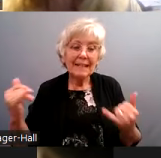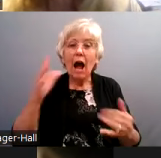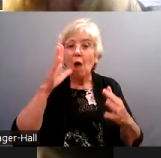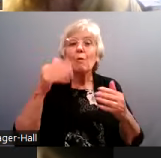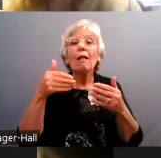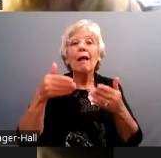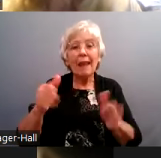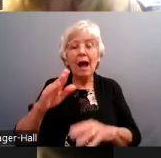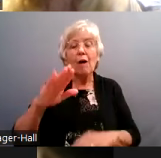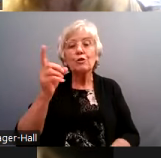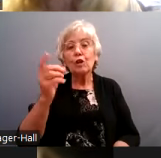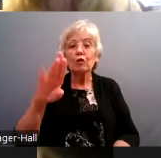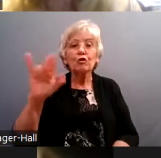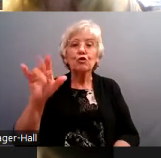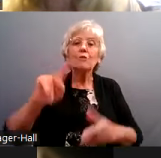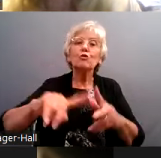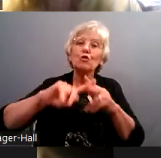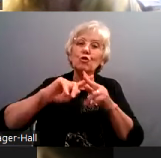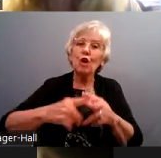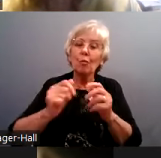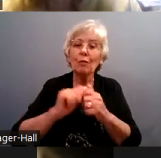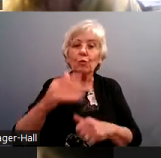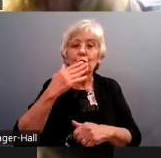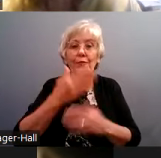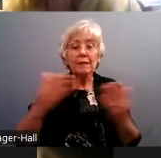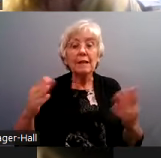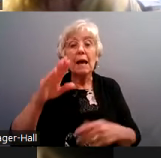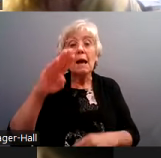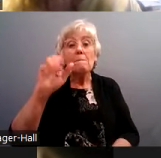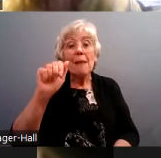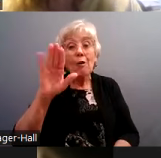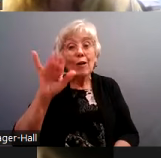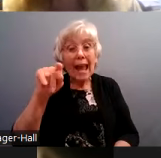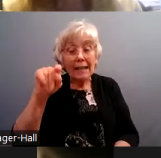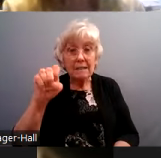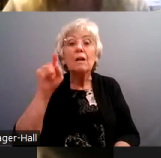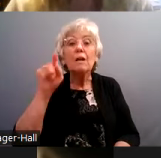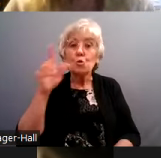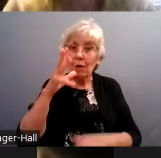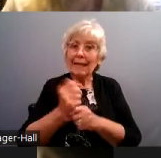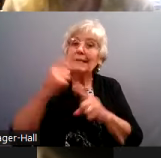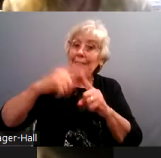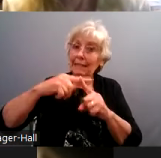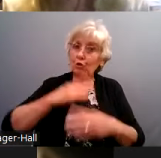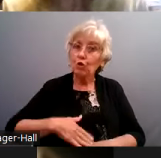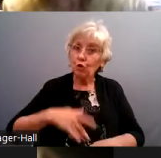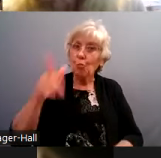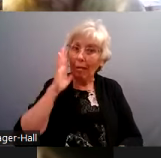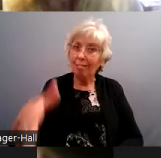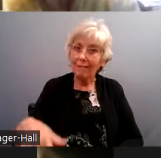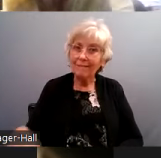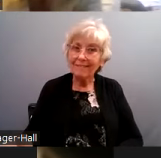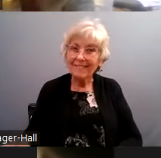here. So Mariette, you will get a t-shirt.